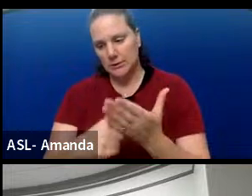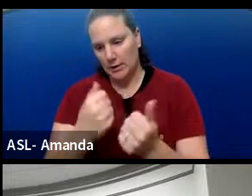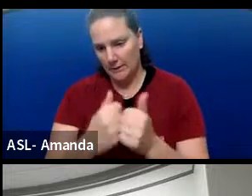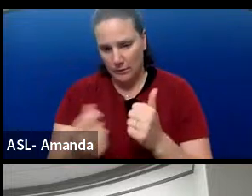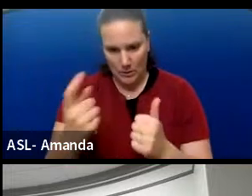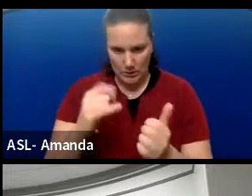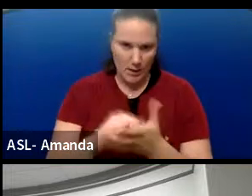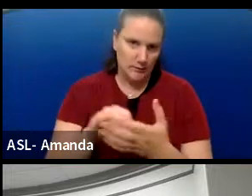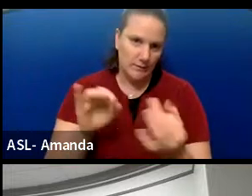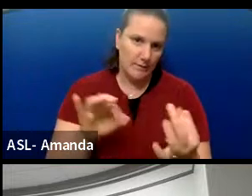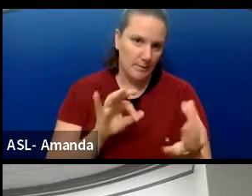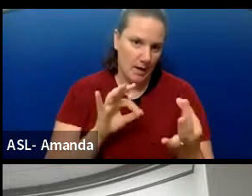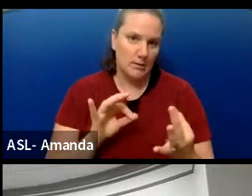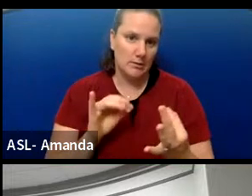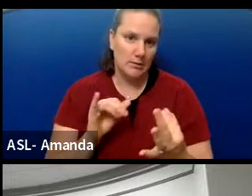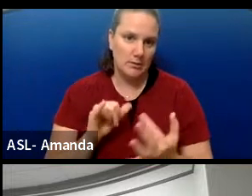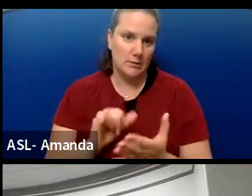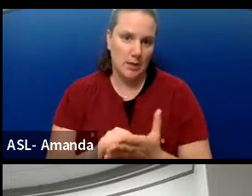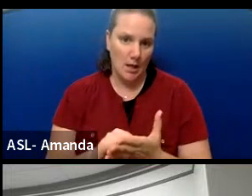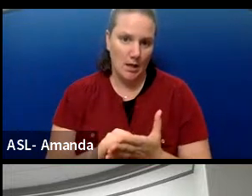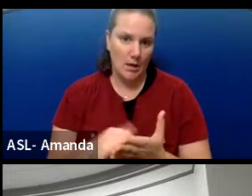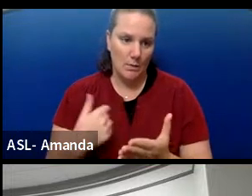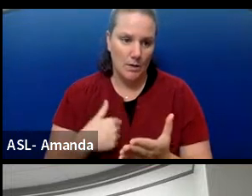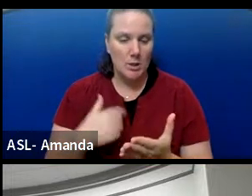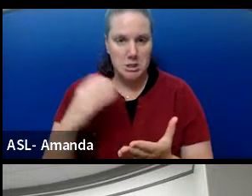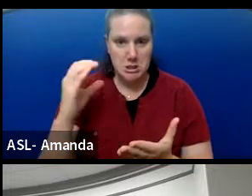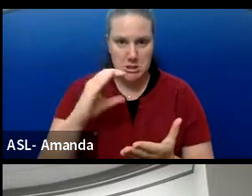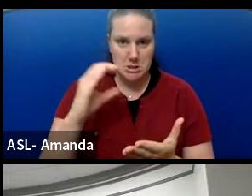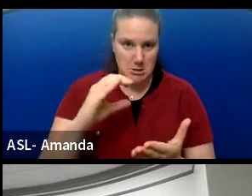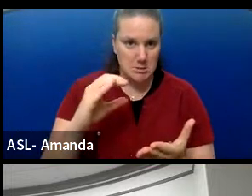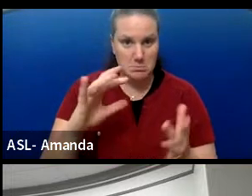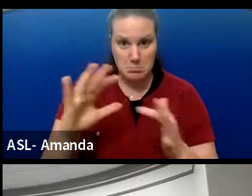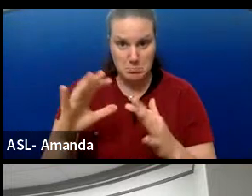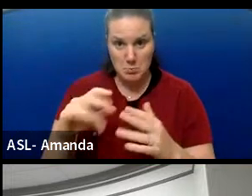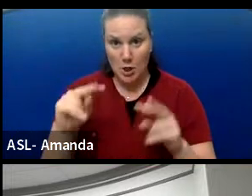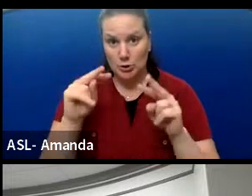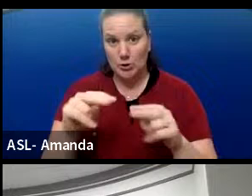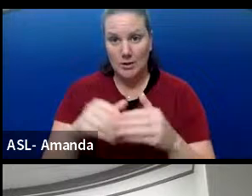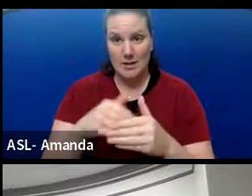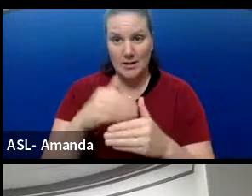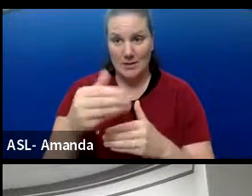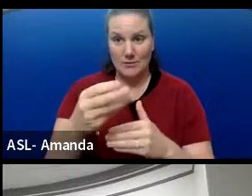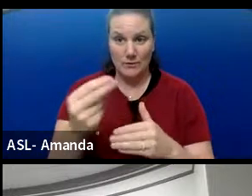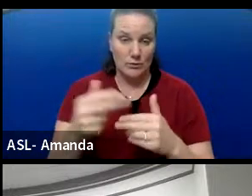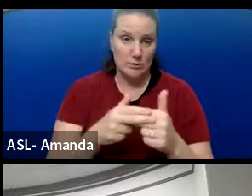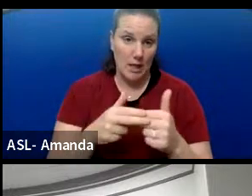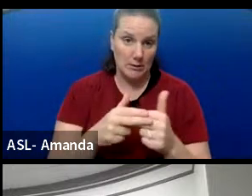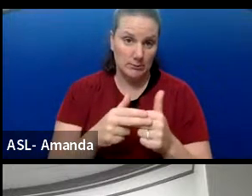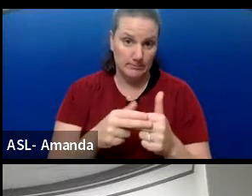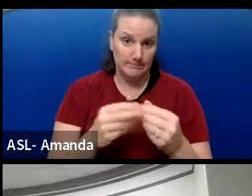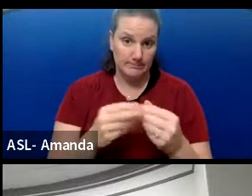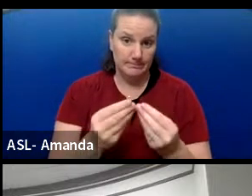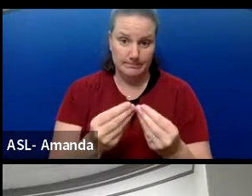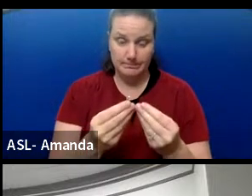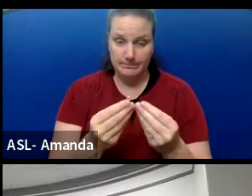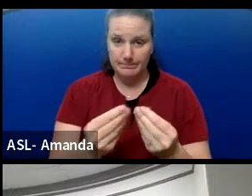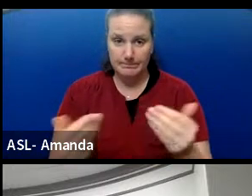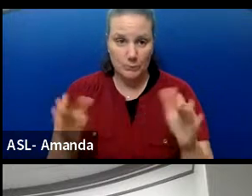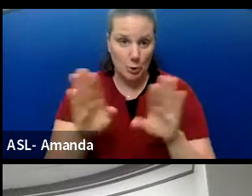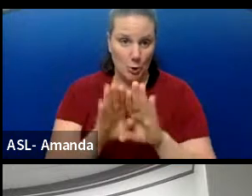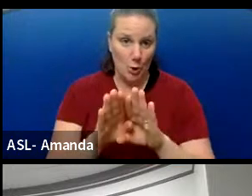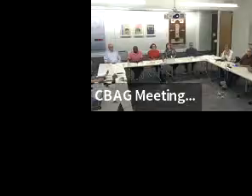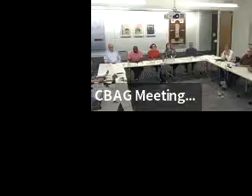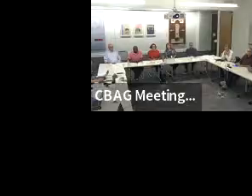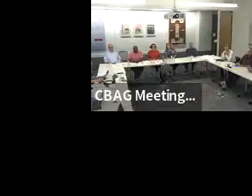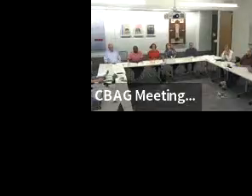kind of feedback that we were seeking. Let's look at the next few slides so we can get you all out on time. If